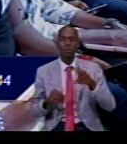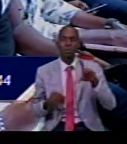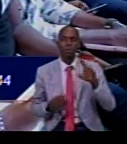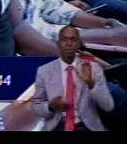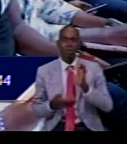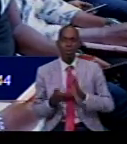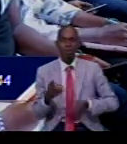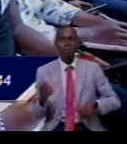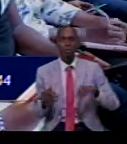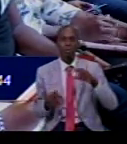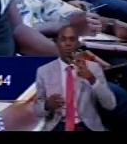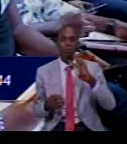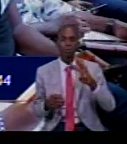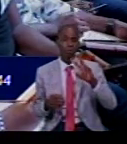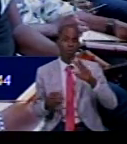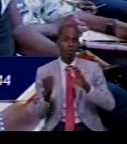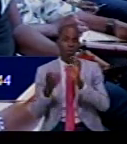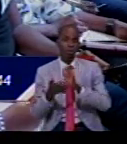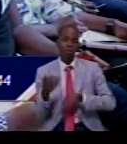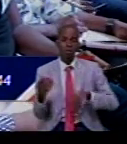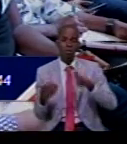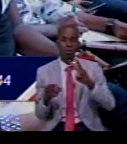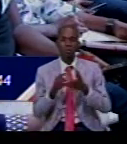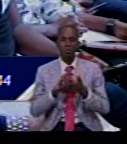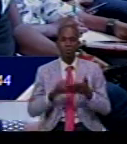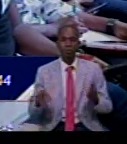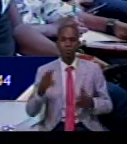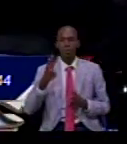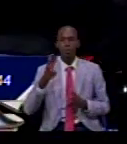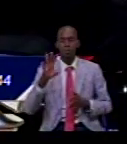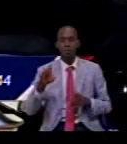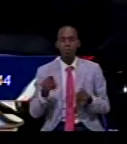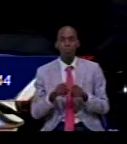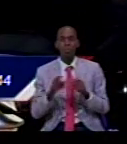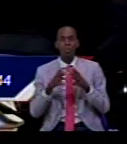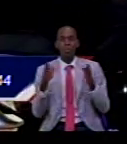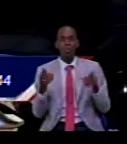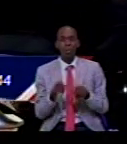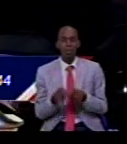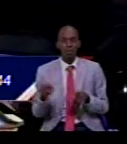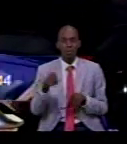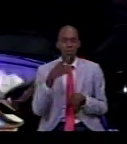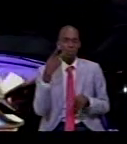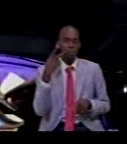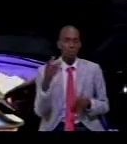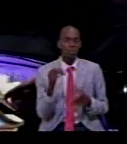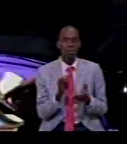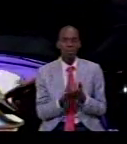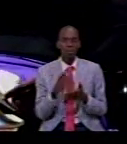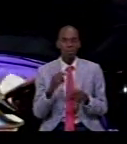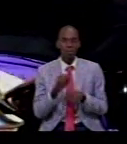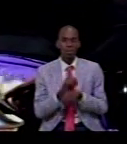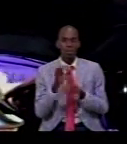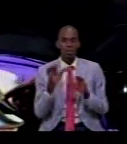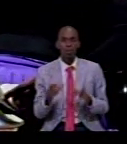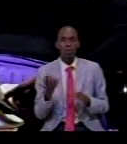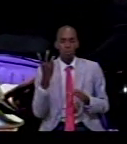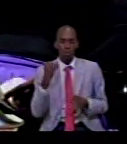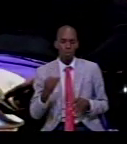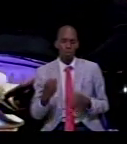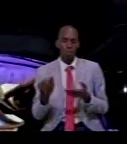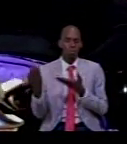he says, for as much as thou sawest that the stone was cut out of the